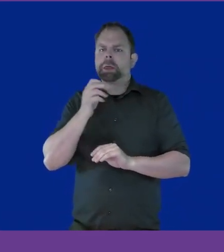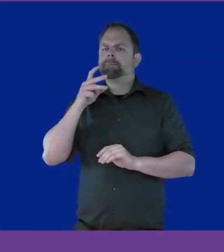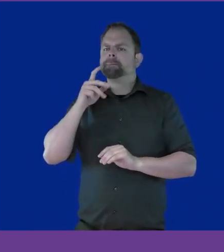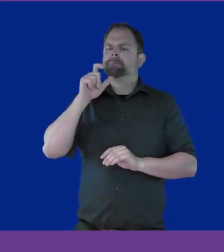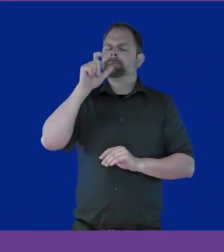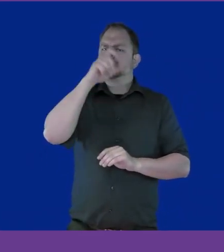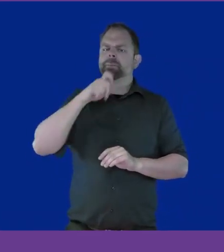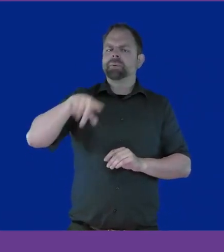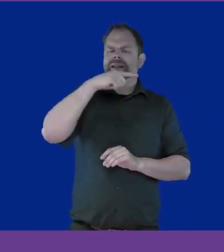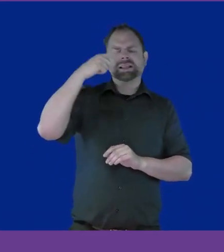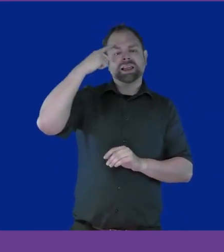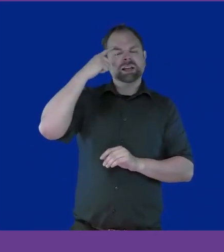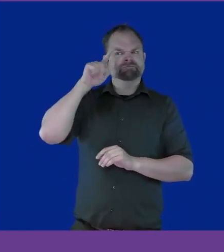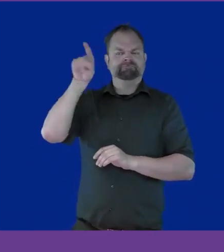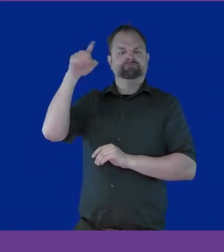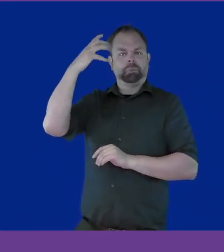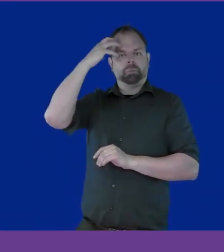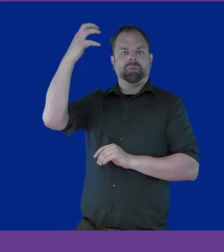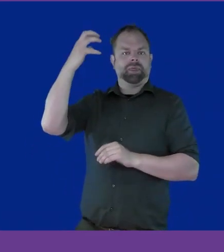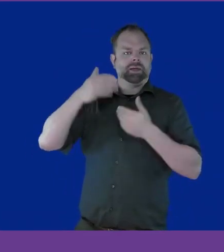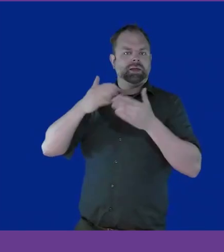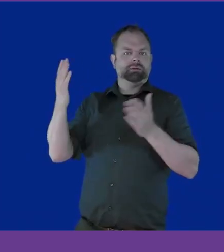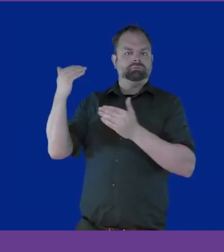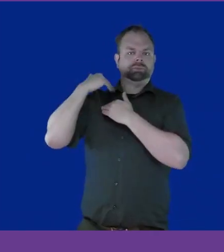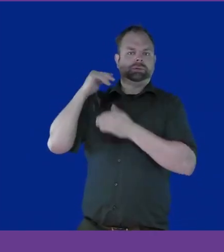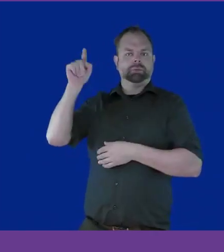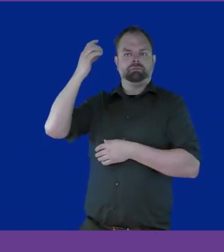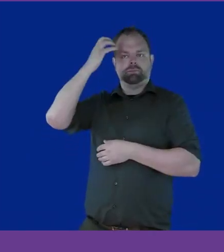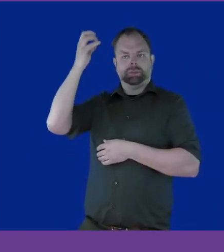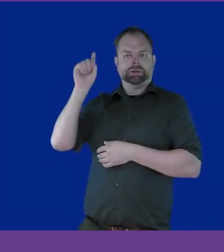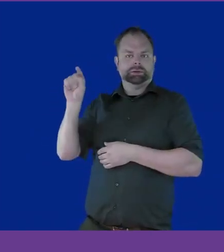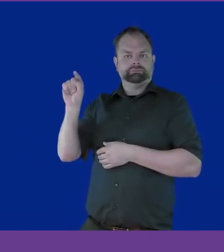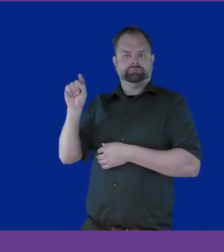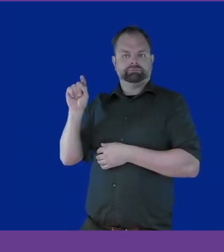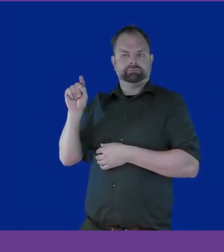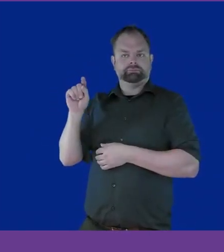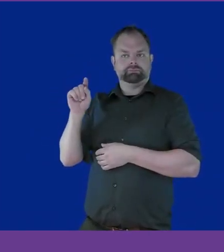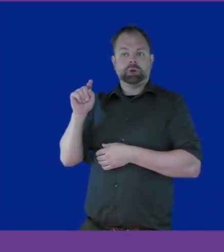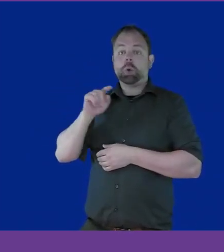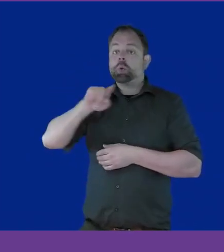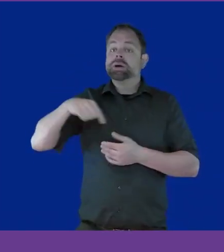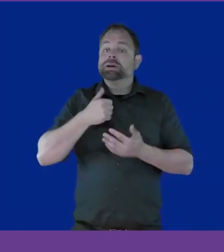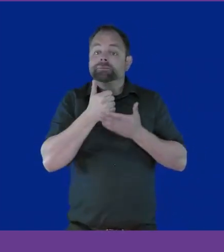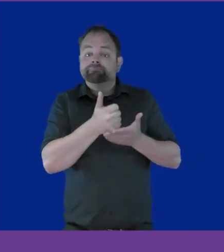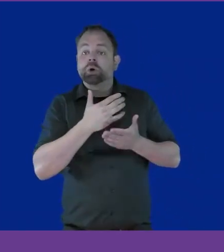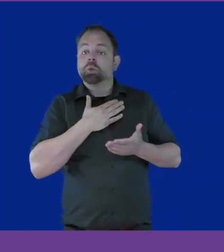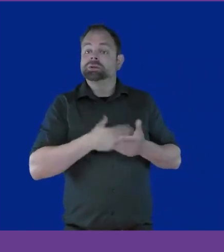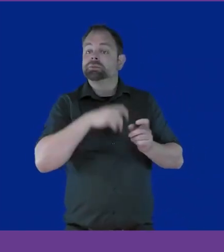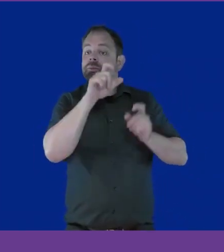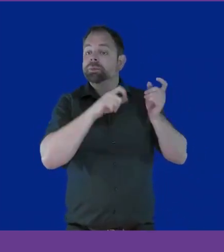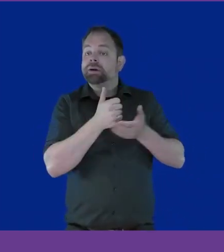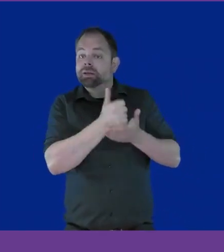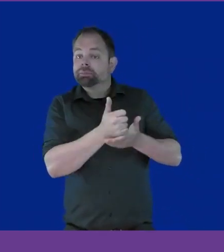to do it, but sometimes it needs more resources than what's available. And you're a bit down to trying to learn things